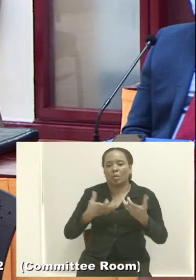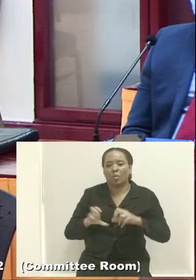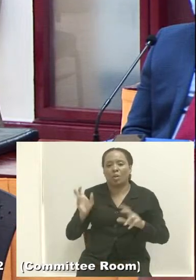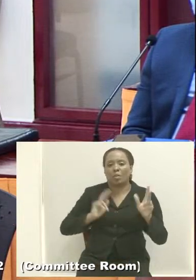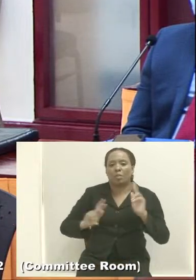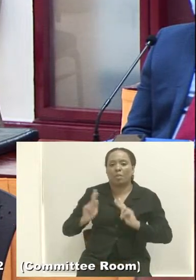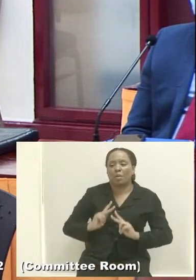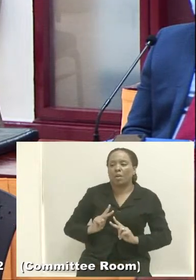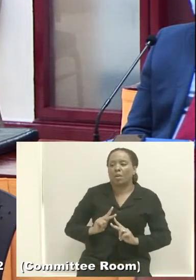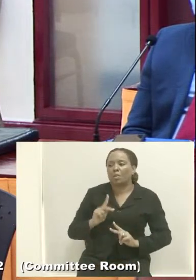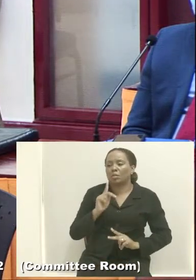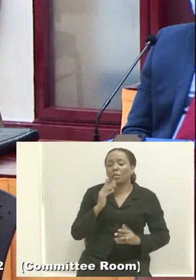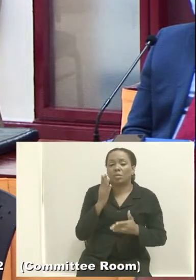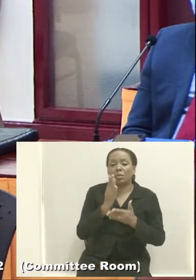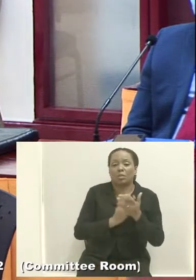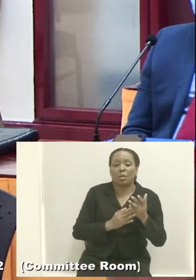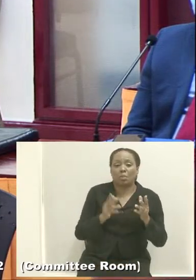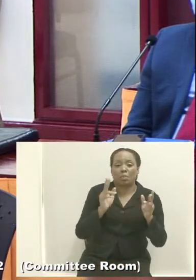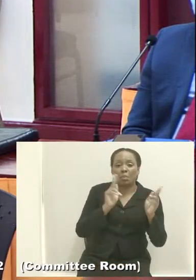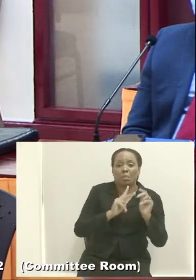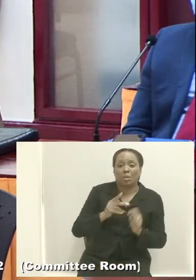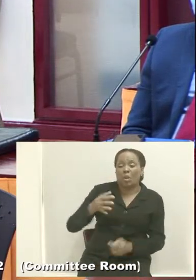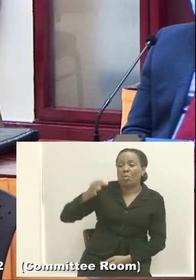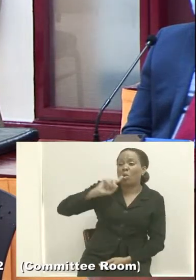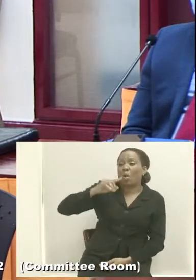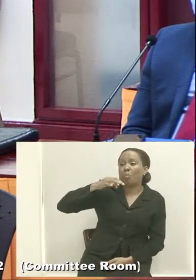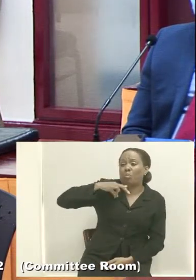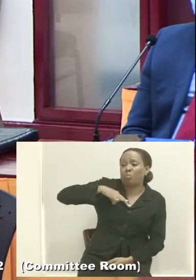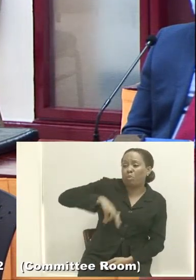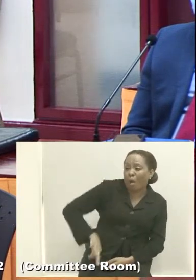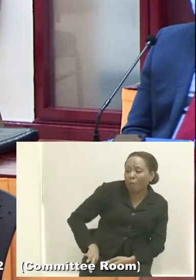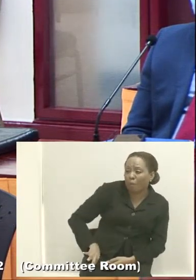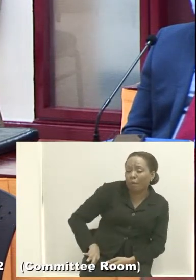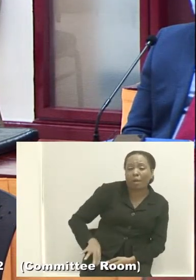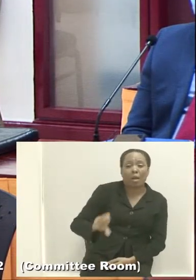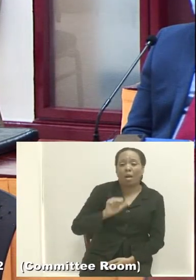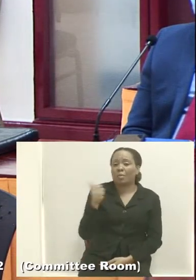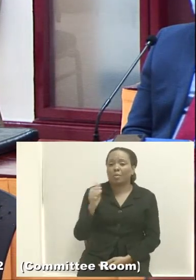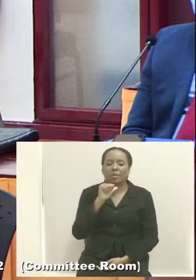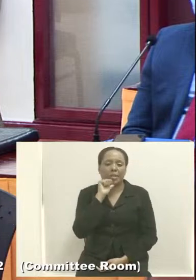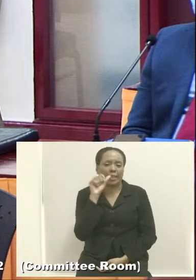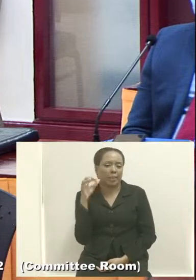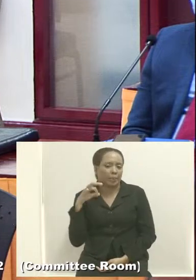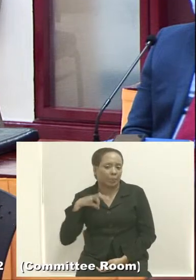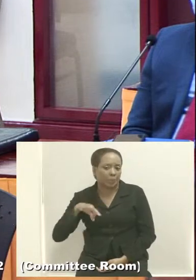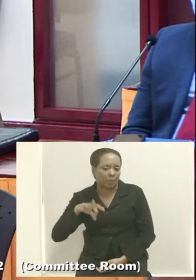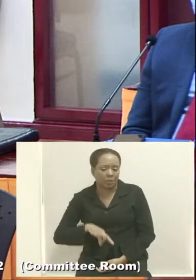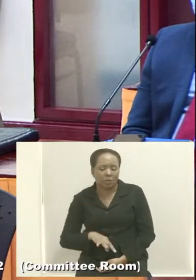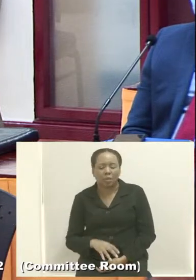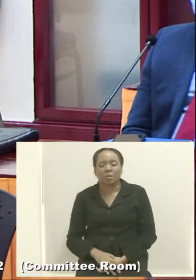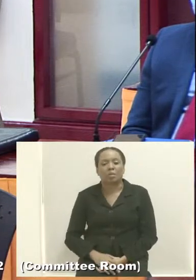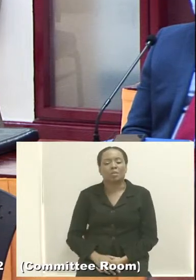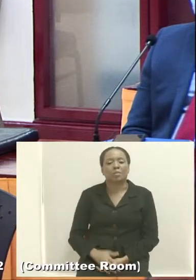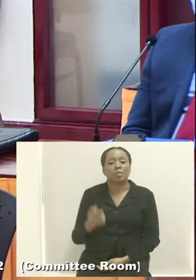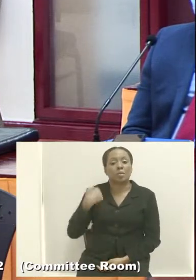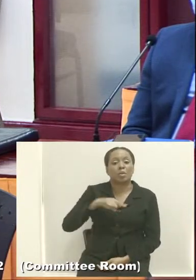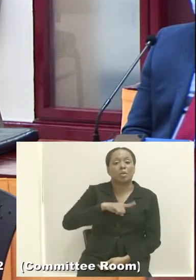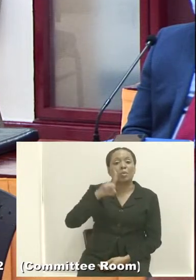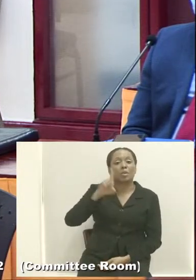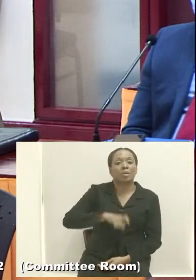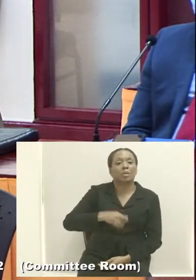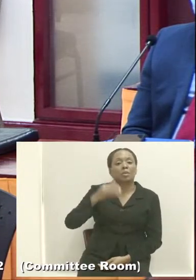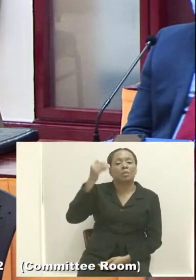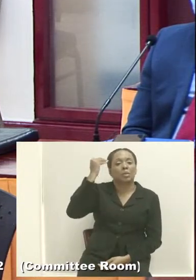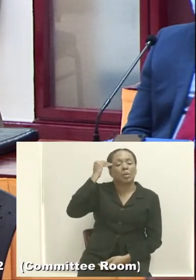the benefit of the investment redound to all involved, including